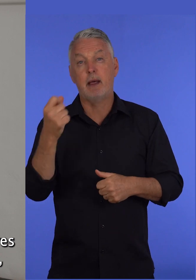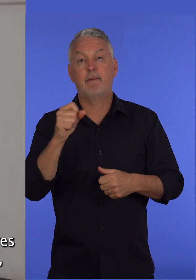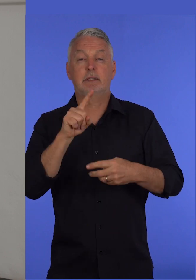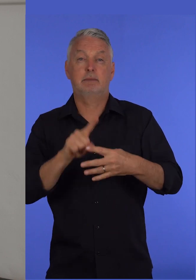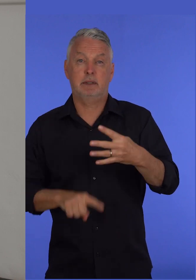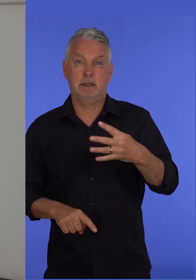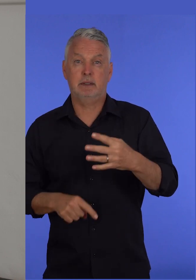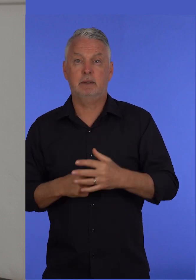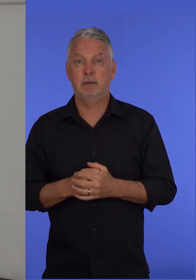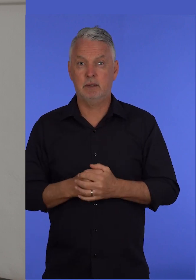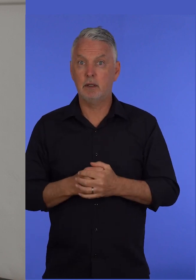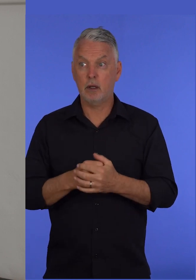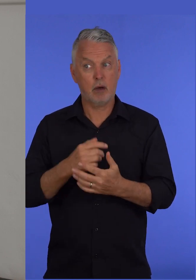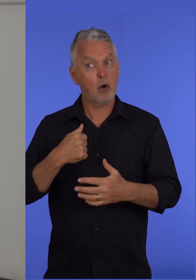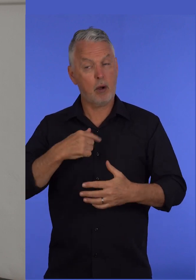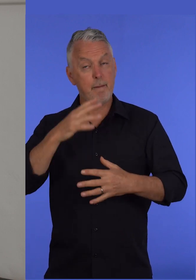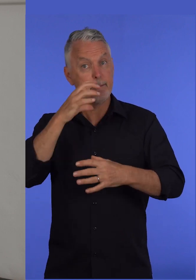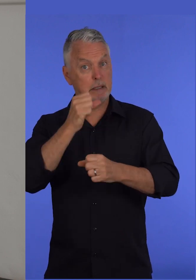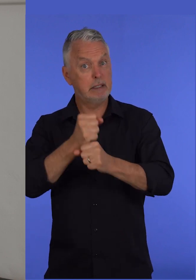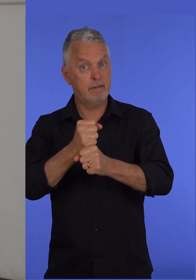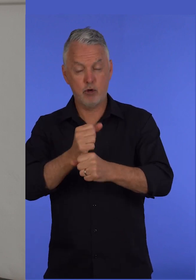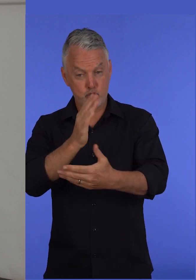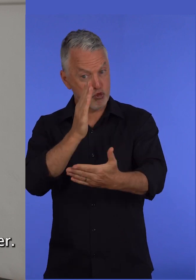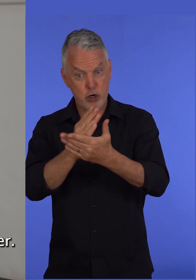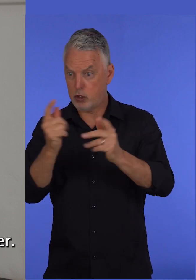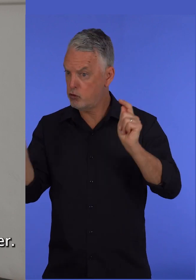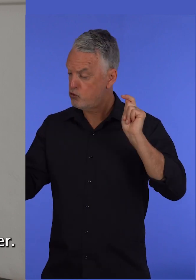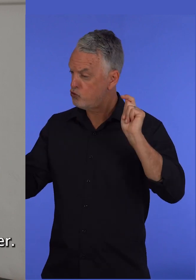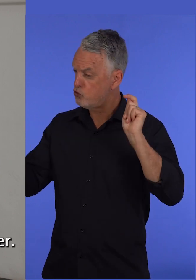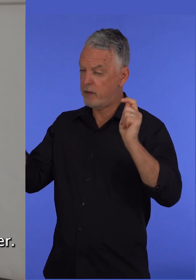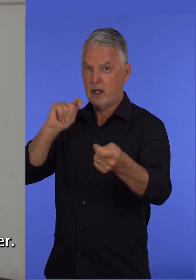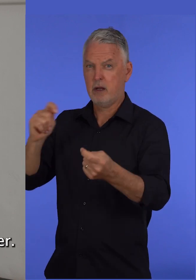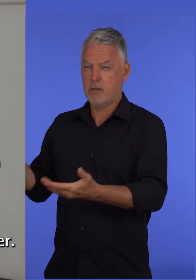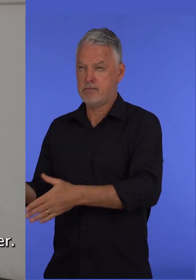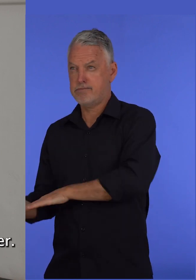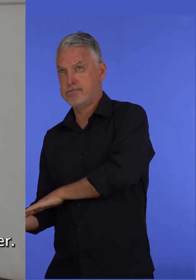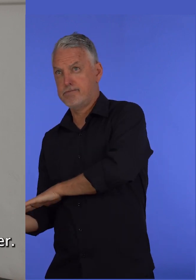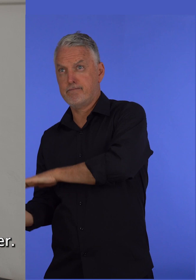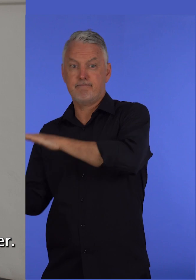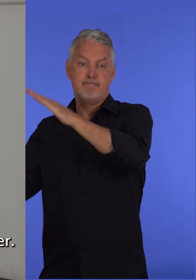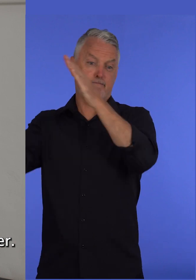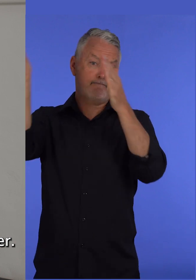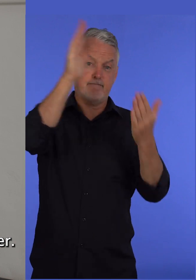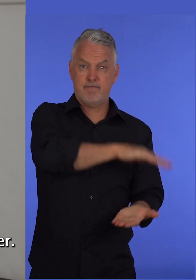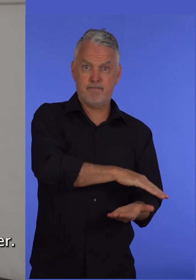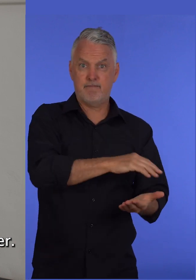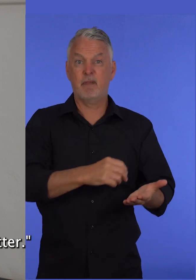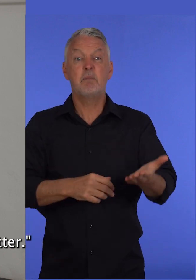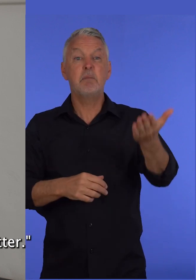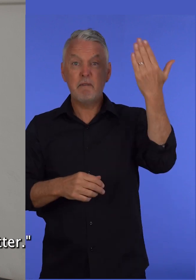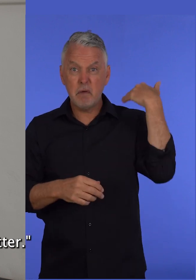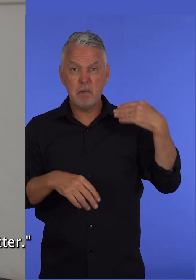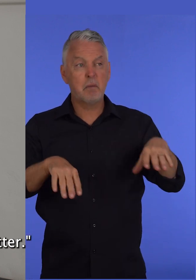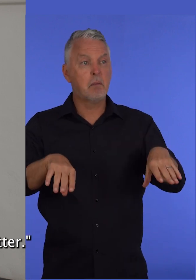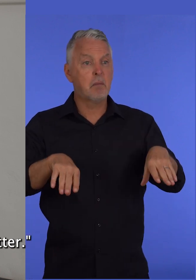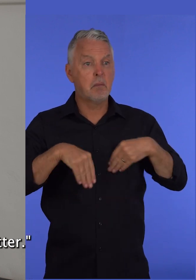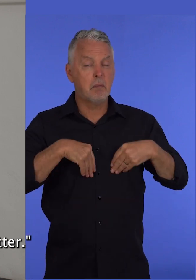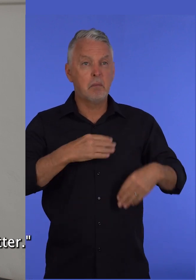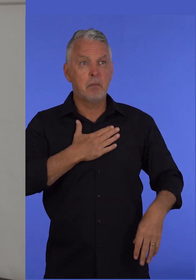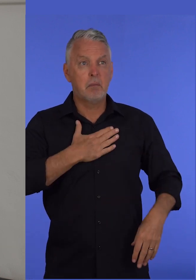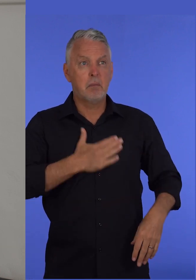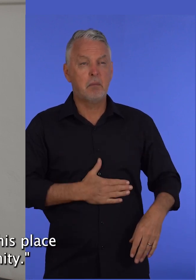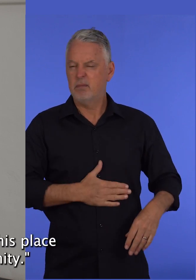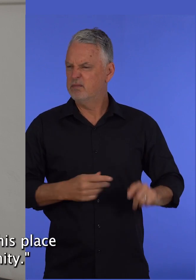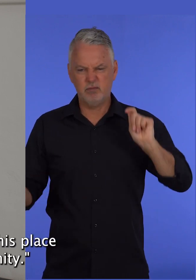of people with disabilities, like a real revolution. It was turning the tables over. This is not acceptable. We're going